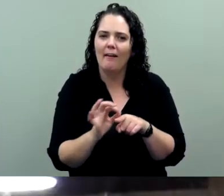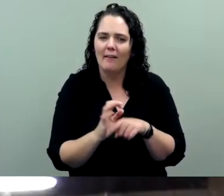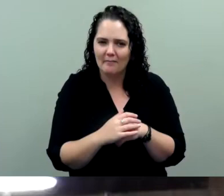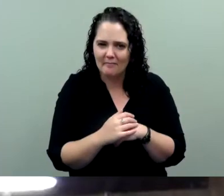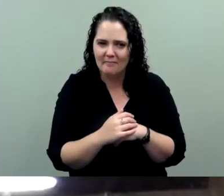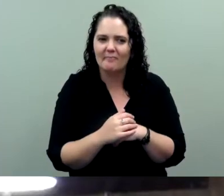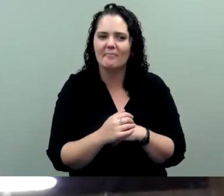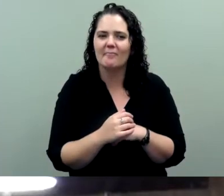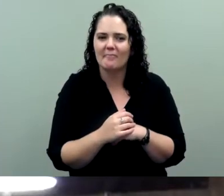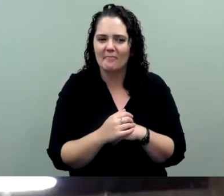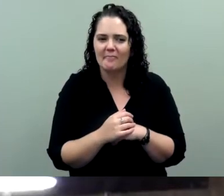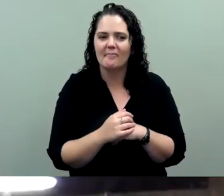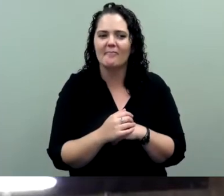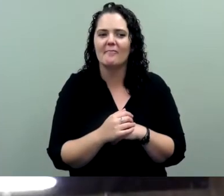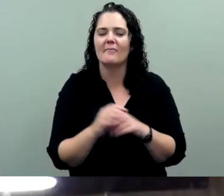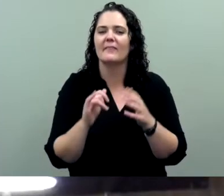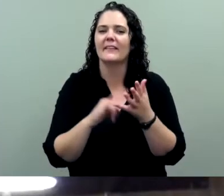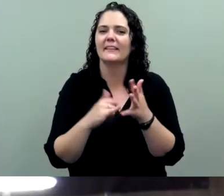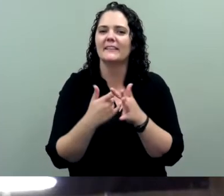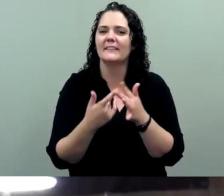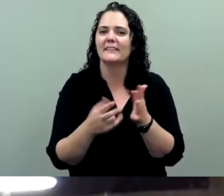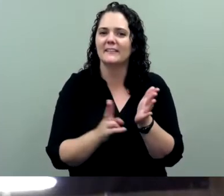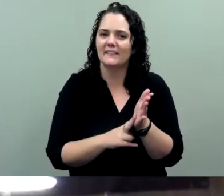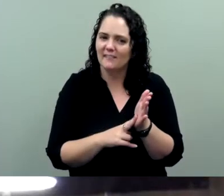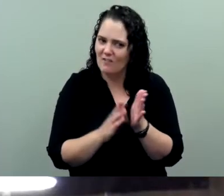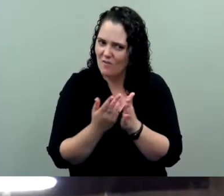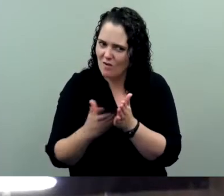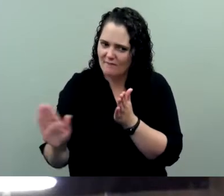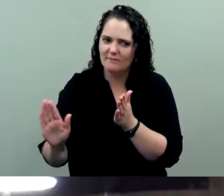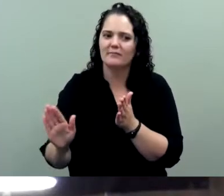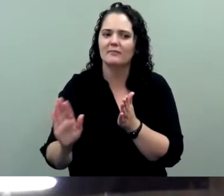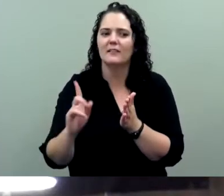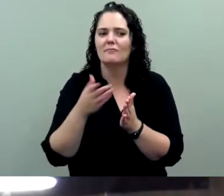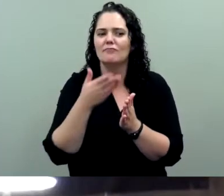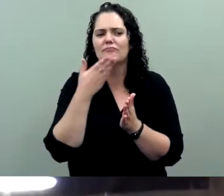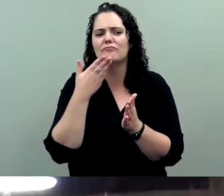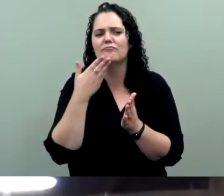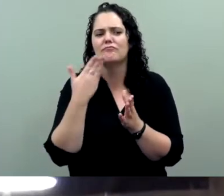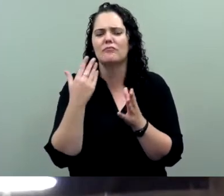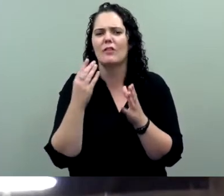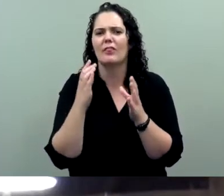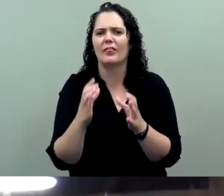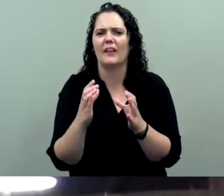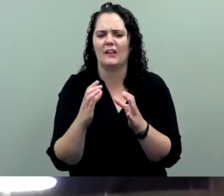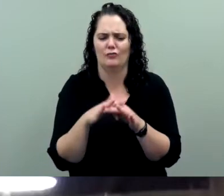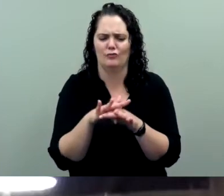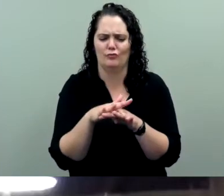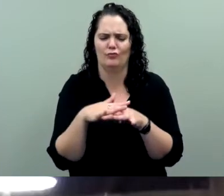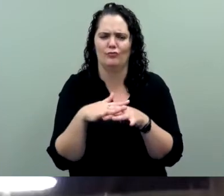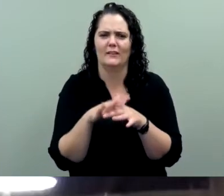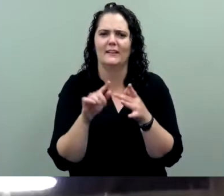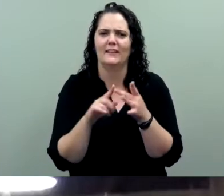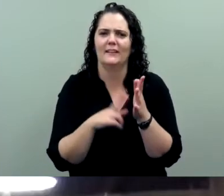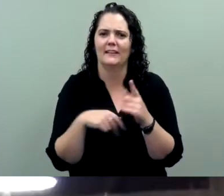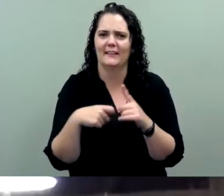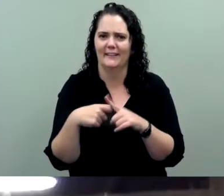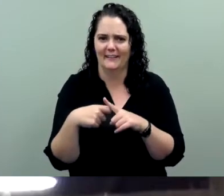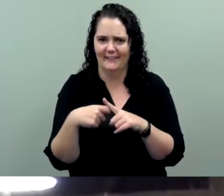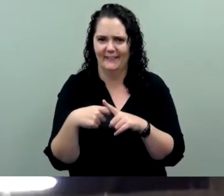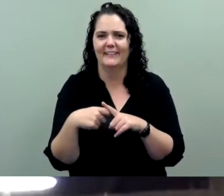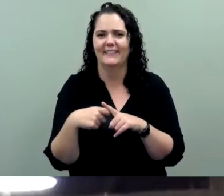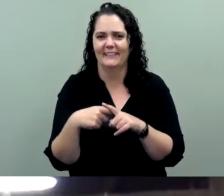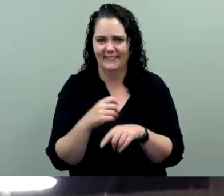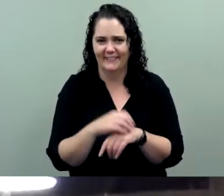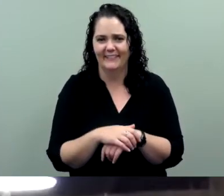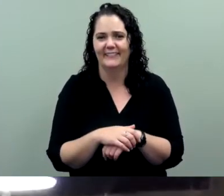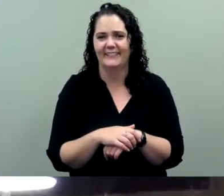And now I've got a beautiful little concentrate of that avocado ink that's left behind, which